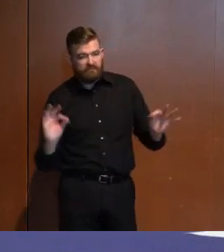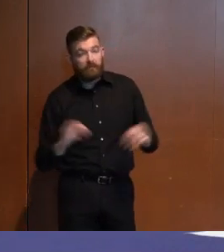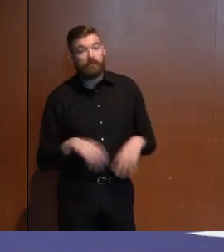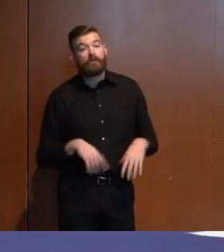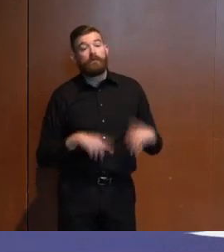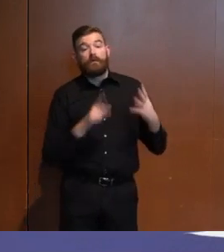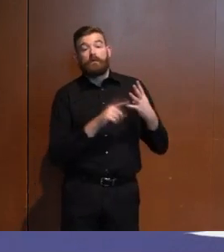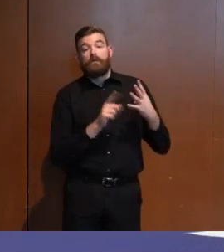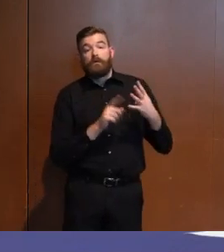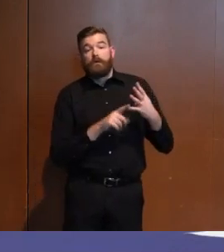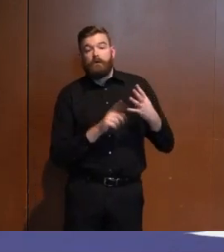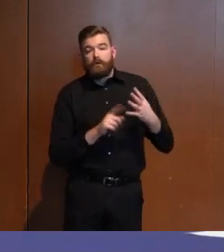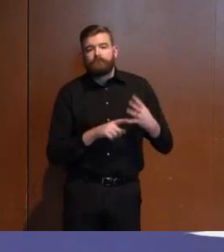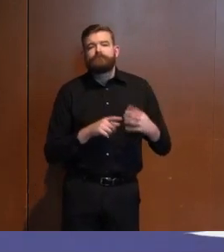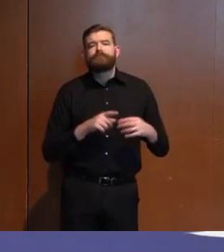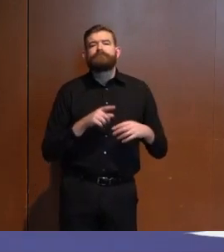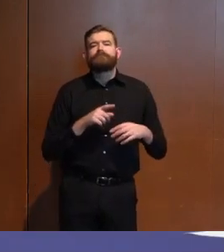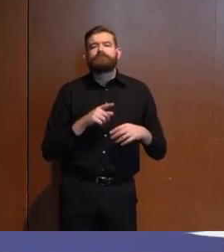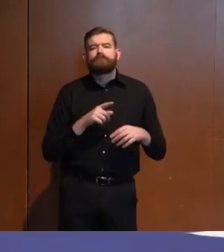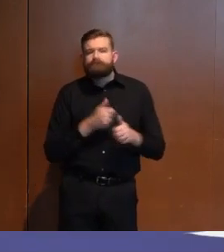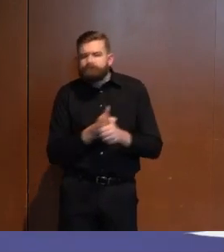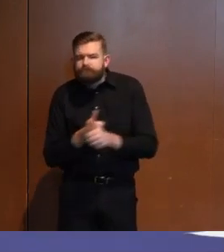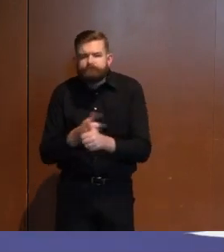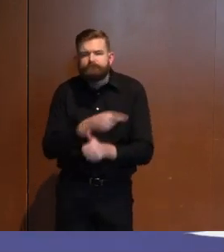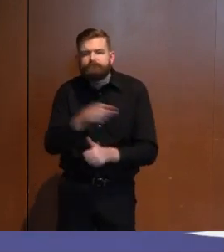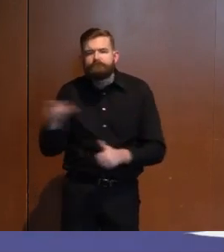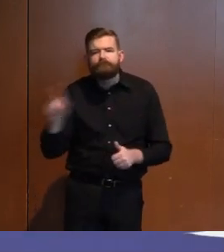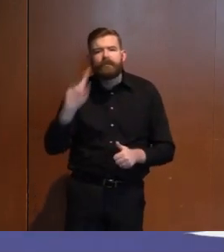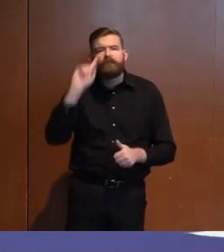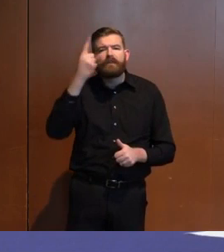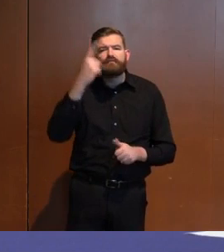being considered? Correct.